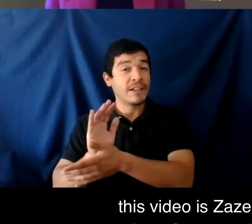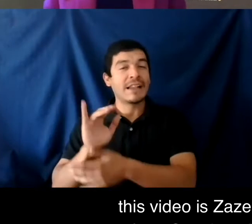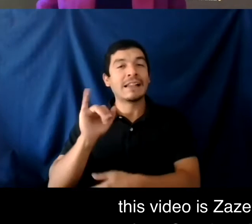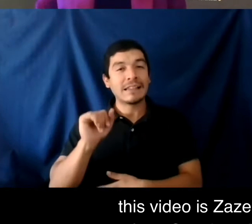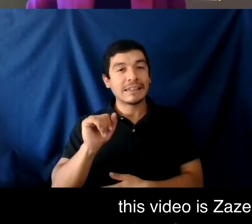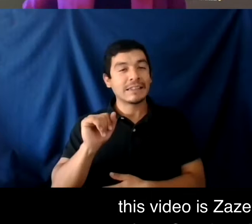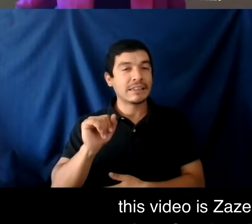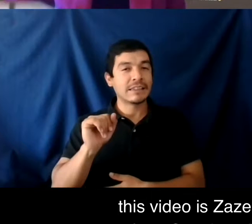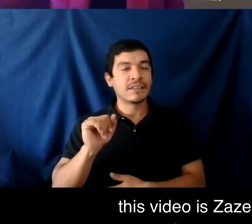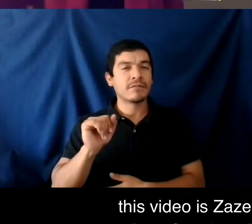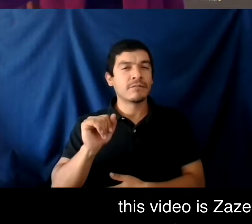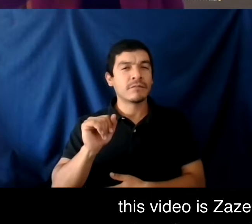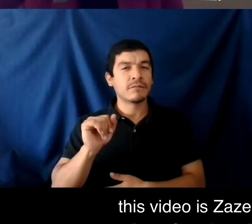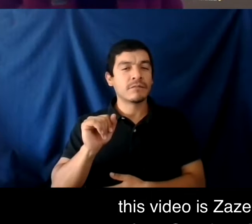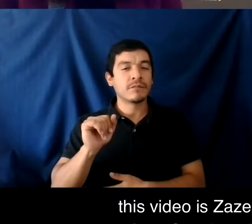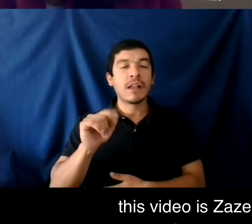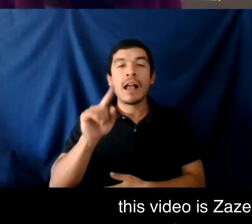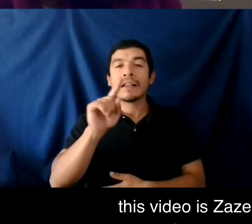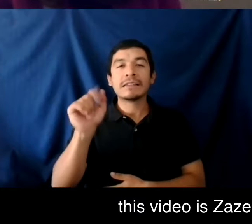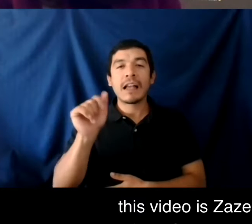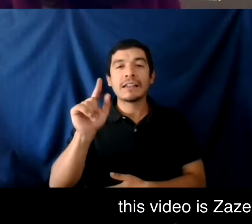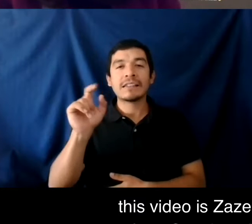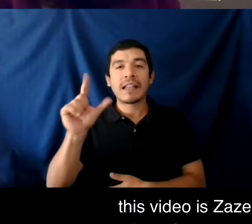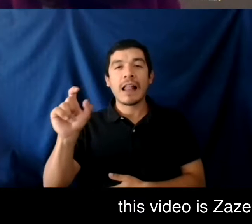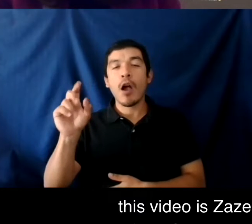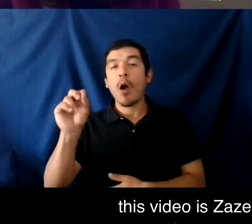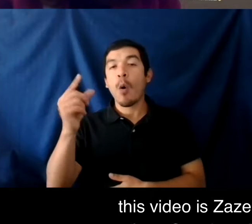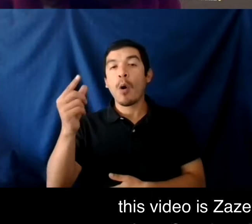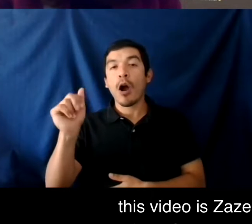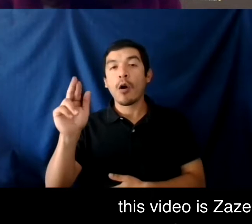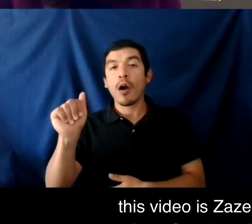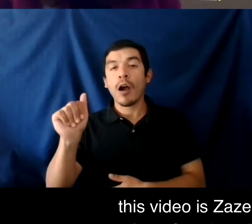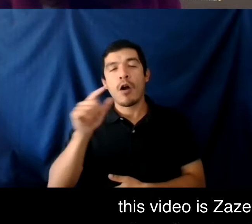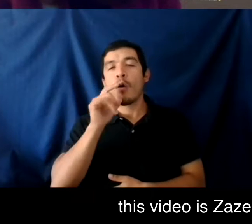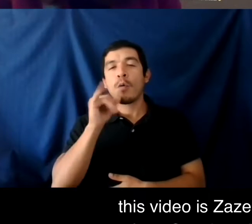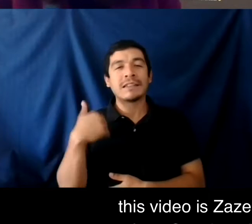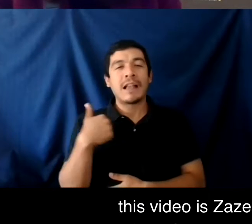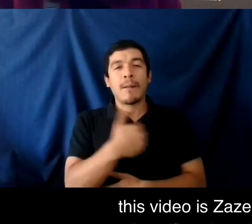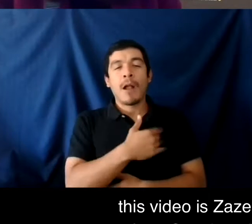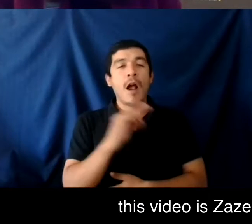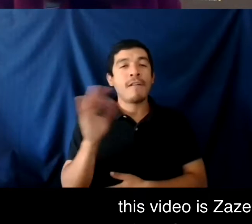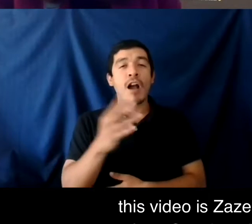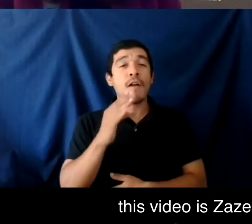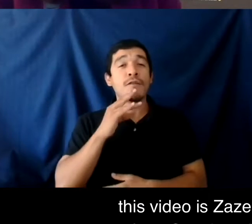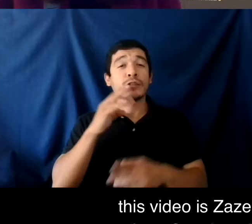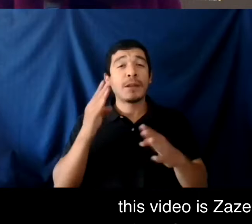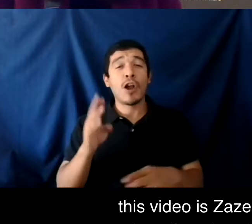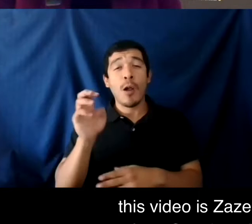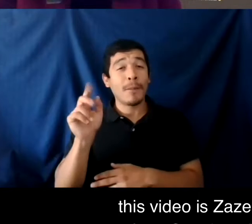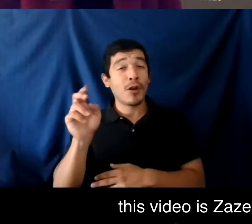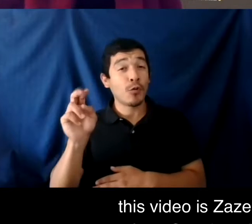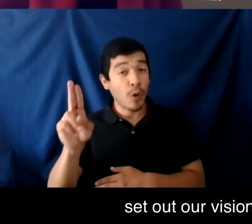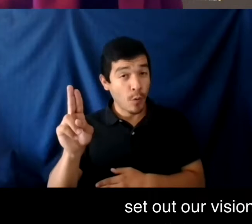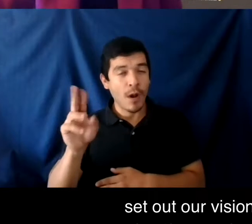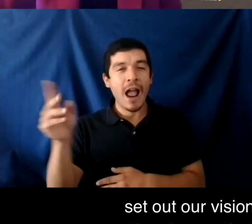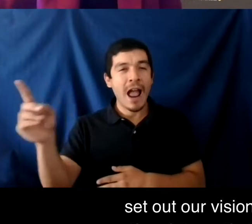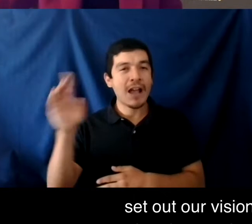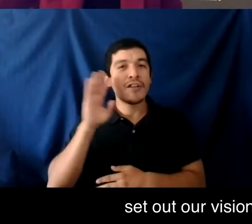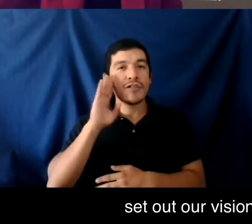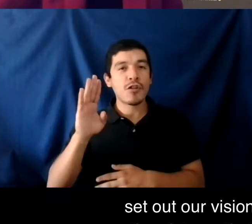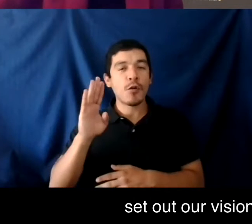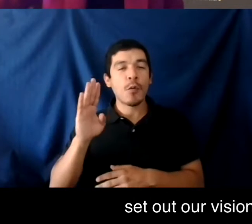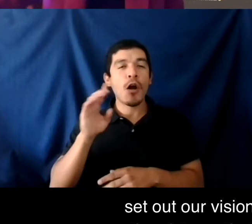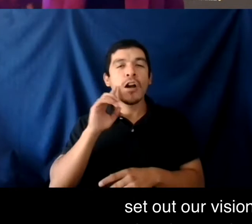is Zazelle O'Gara, who is a member of our Speakers Bureau, and she will verbally set out